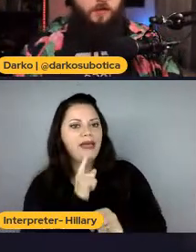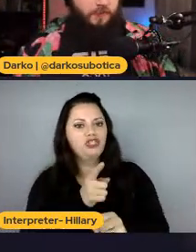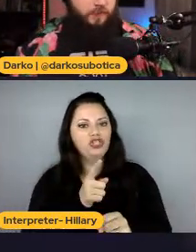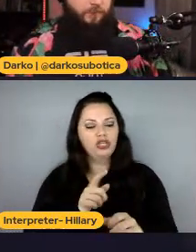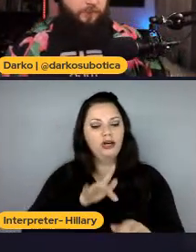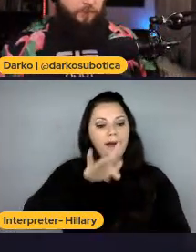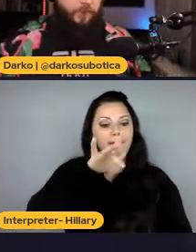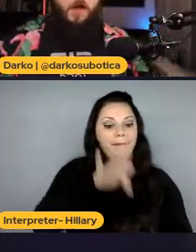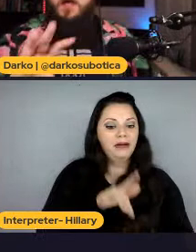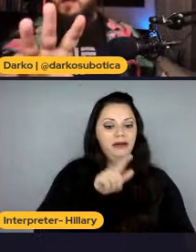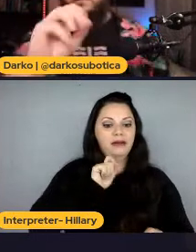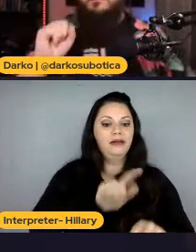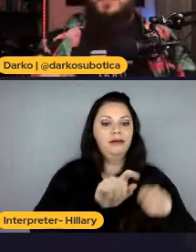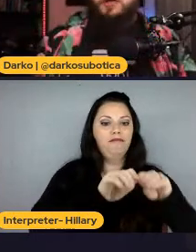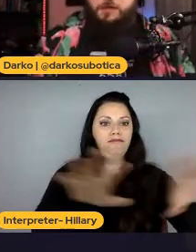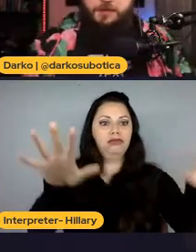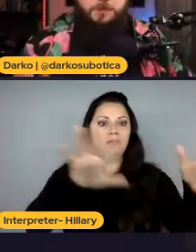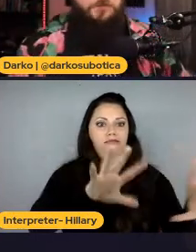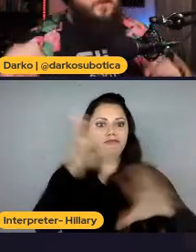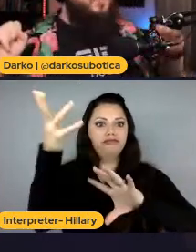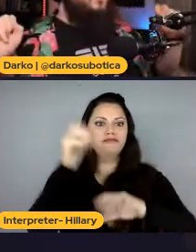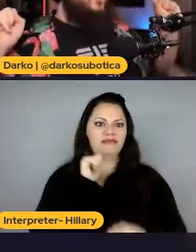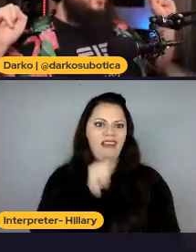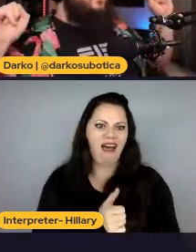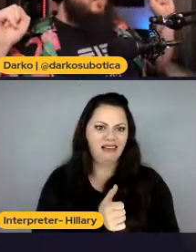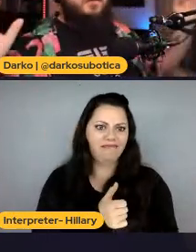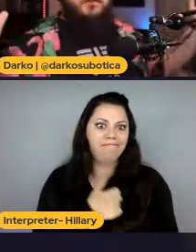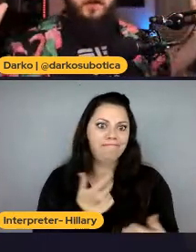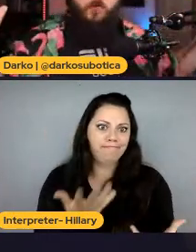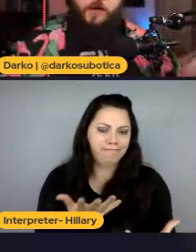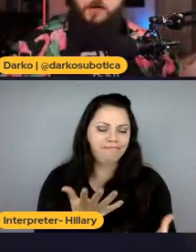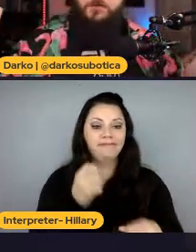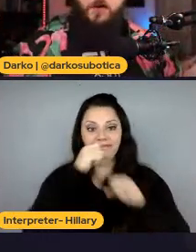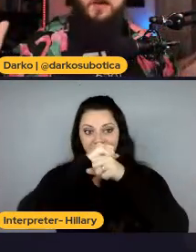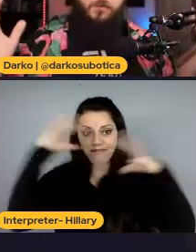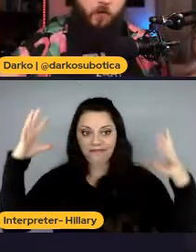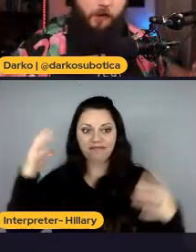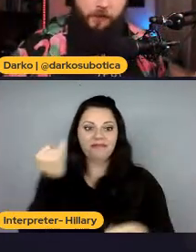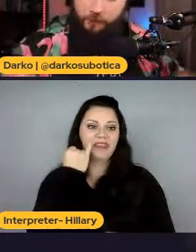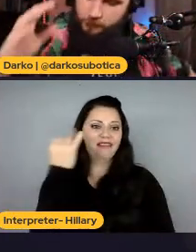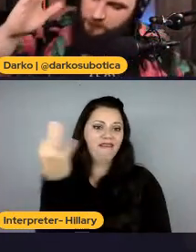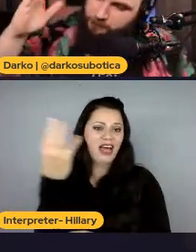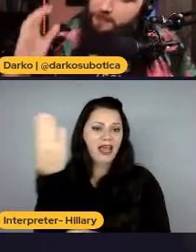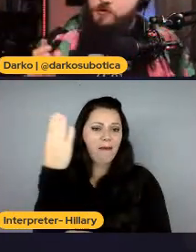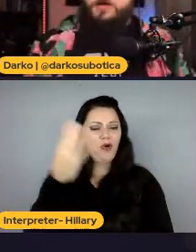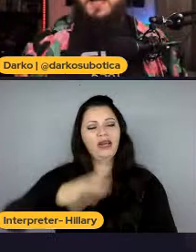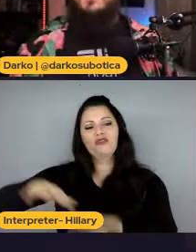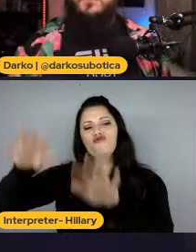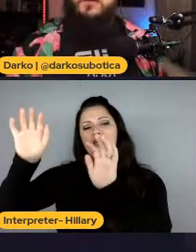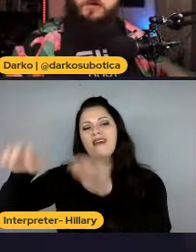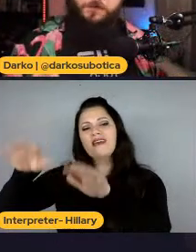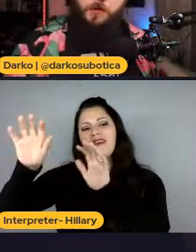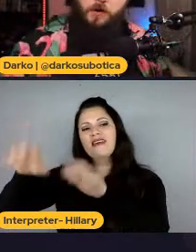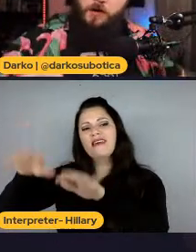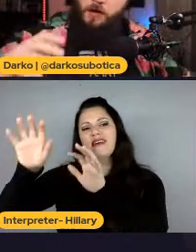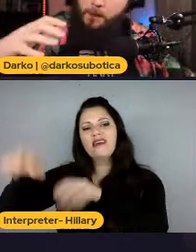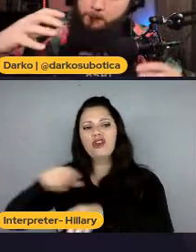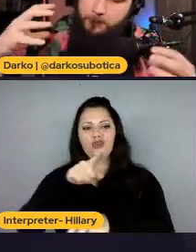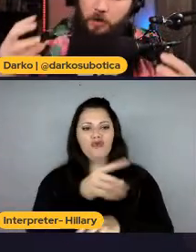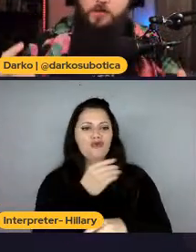destroy things. Picture it like this. It's a lovely rainy Friday morning. You spend your time in front of your